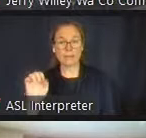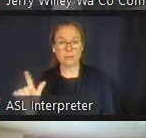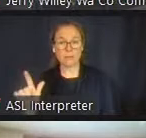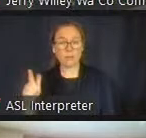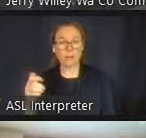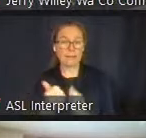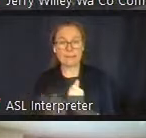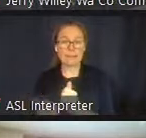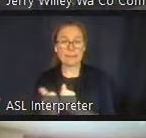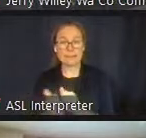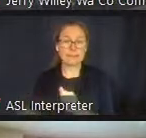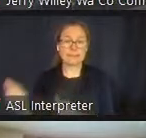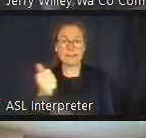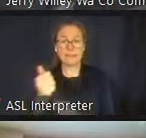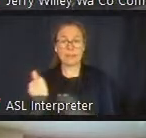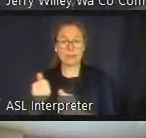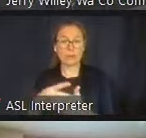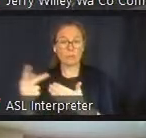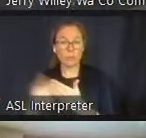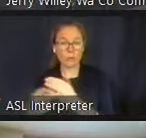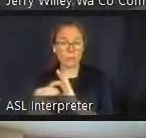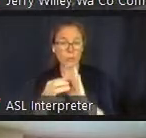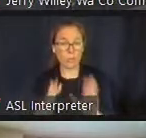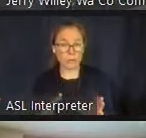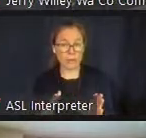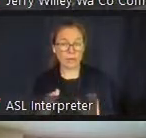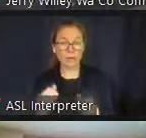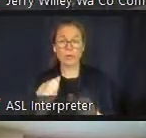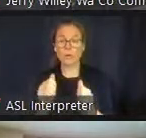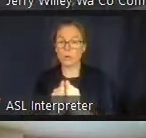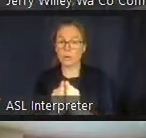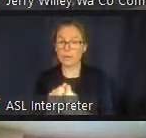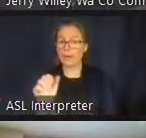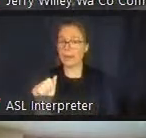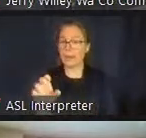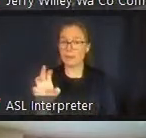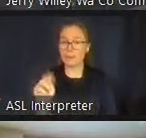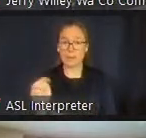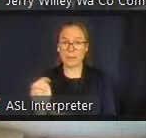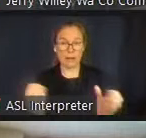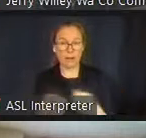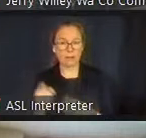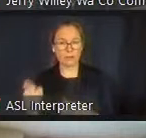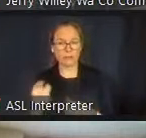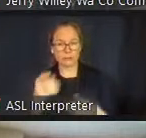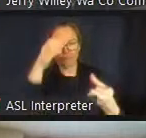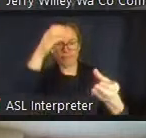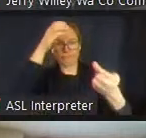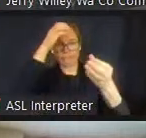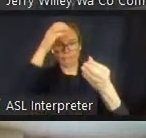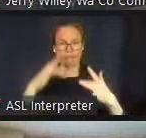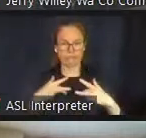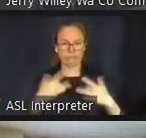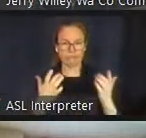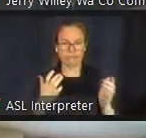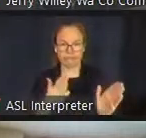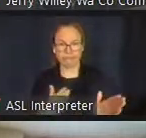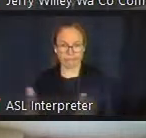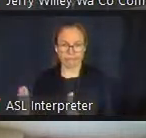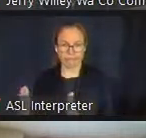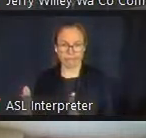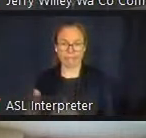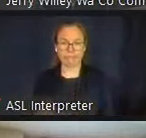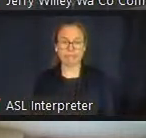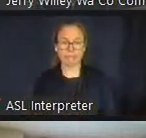the Washington County Administrative Office, who knows this information very, very well. And if we could